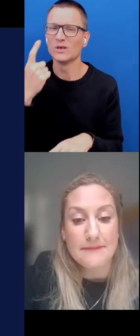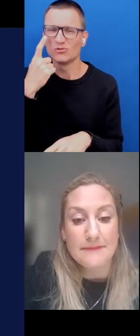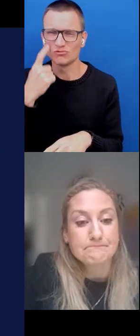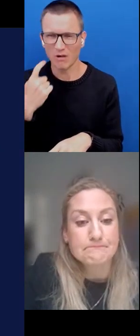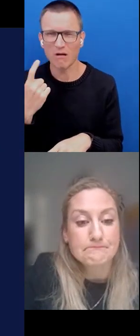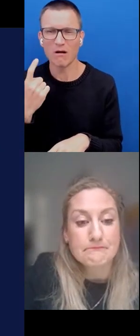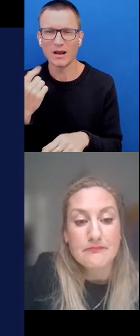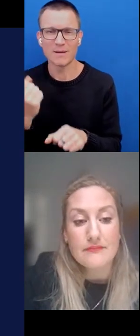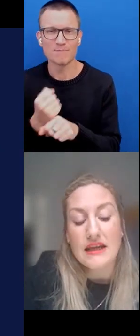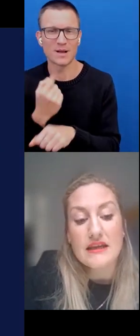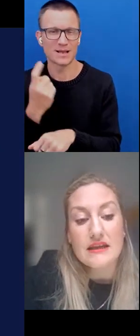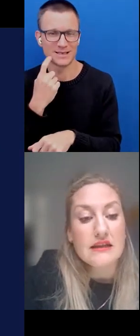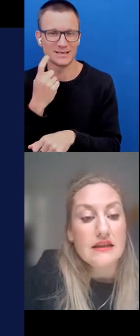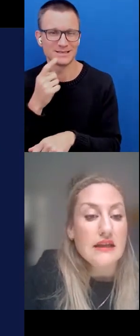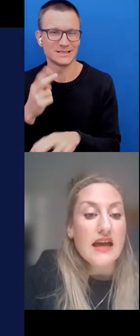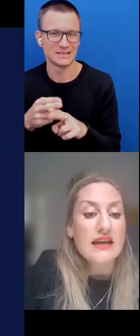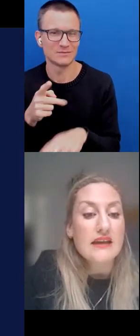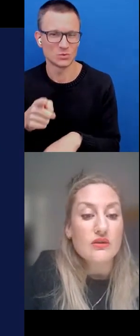can.